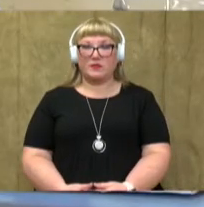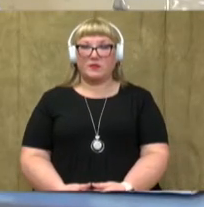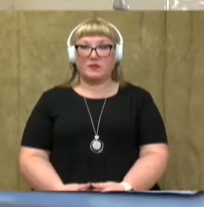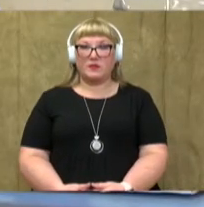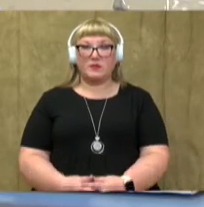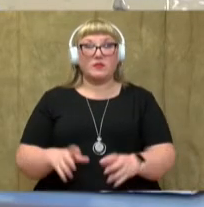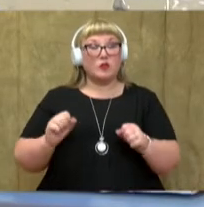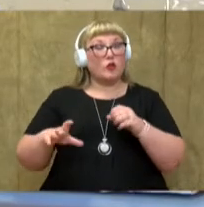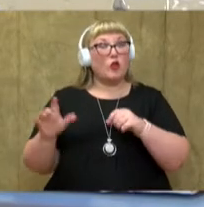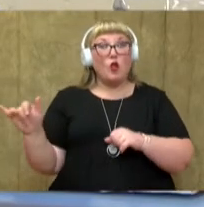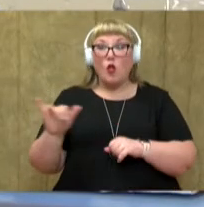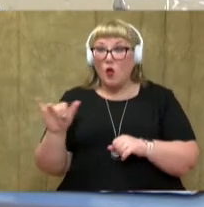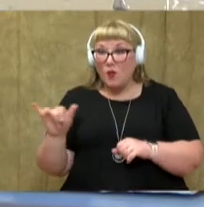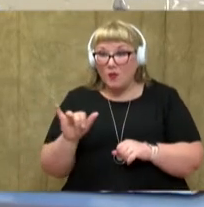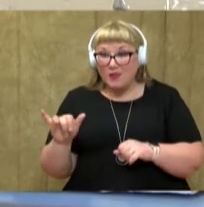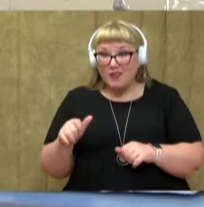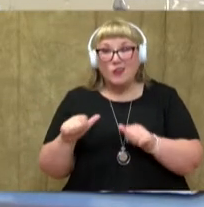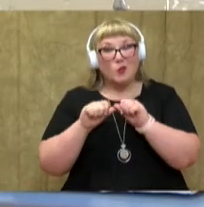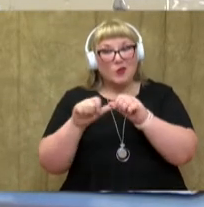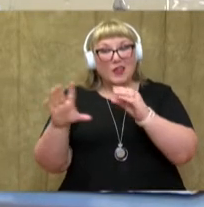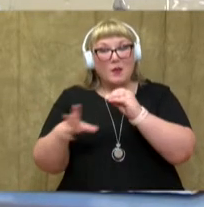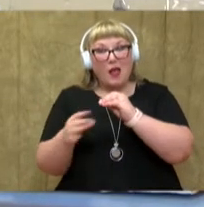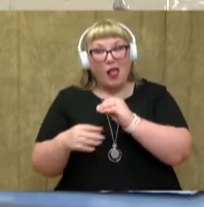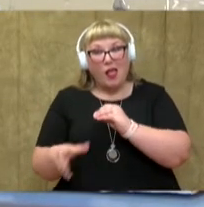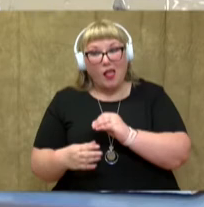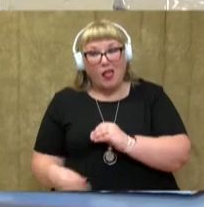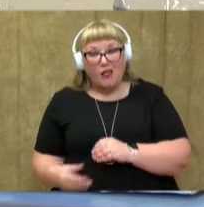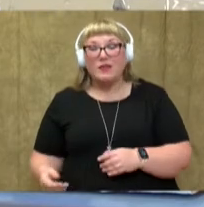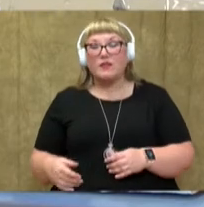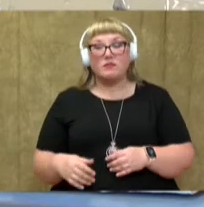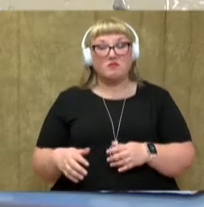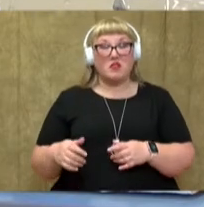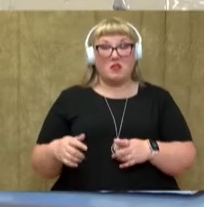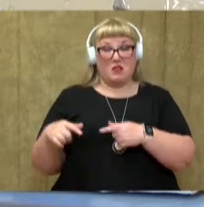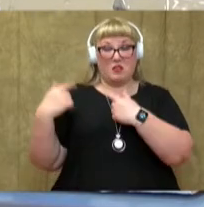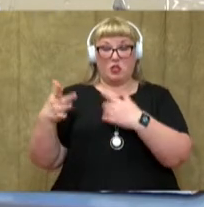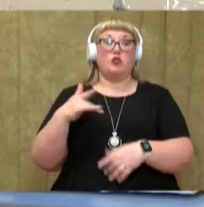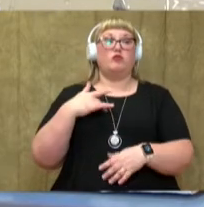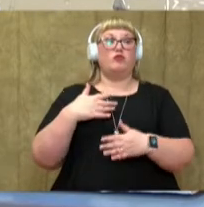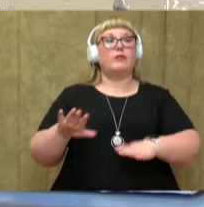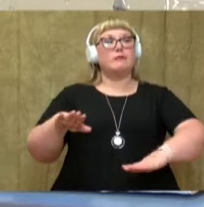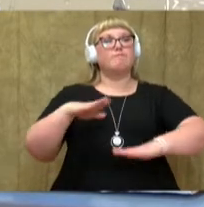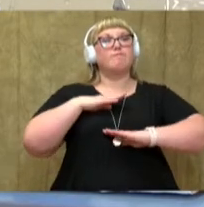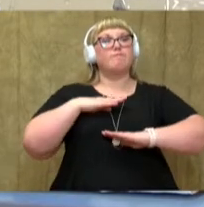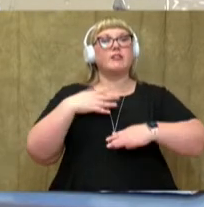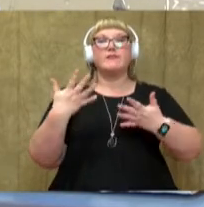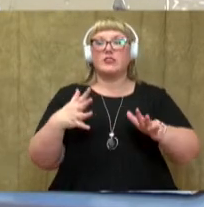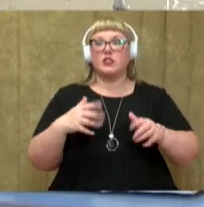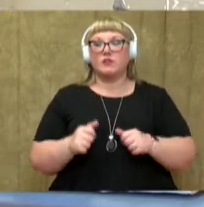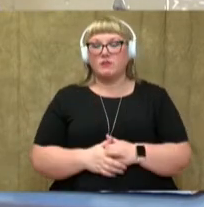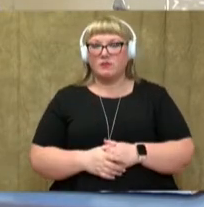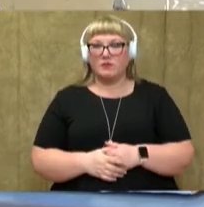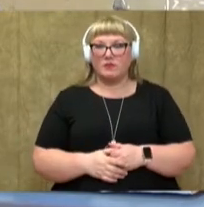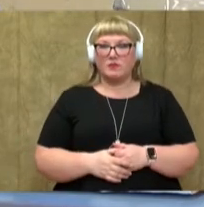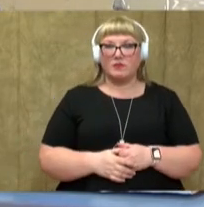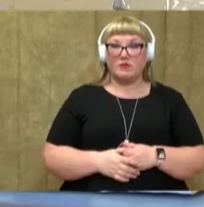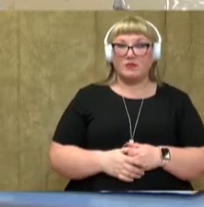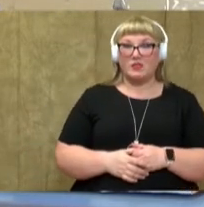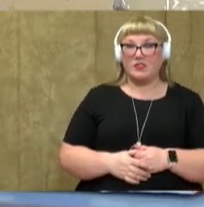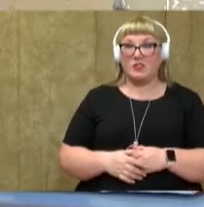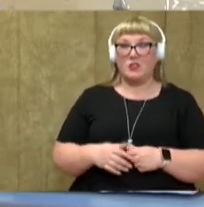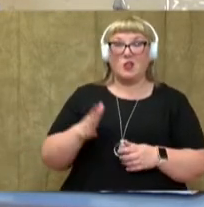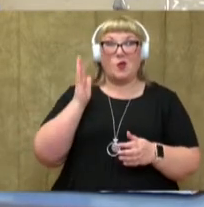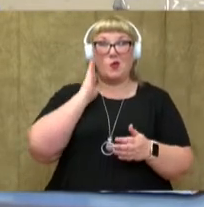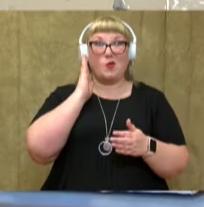You can also add on, you can keep adding. You can just add as much as you want. And it's okay, mine's going off the page. That's not a big